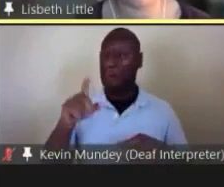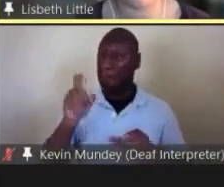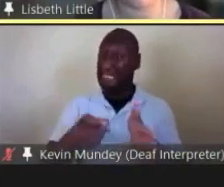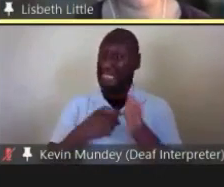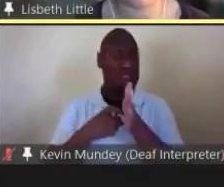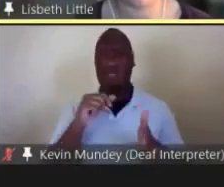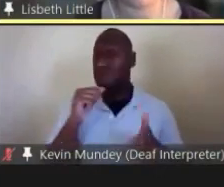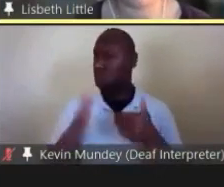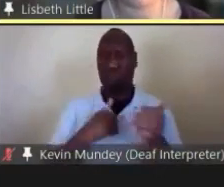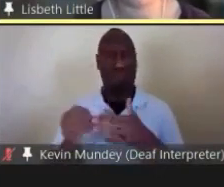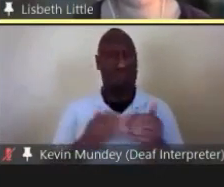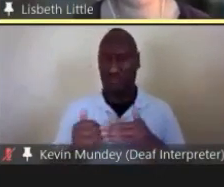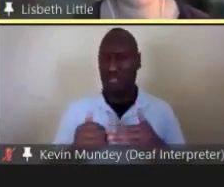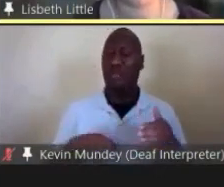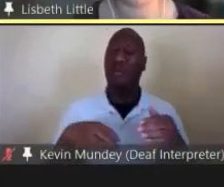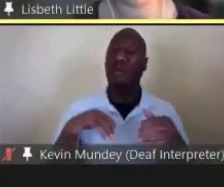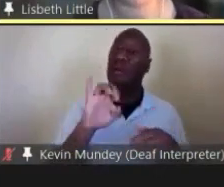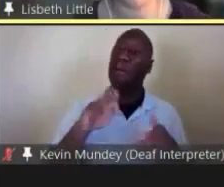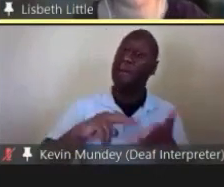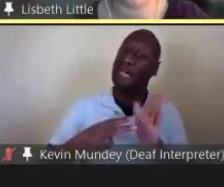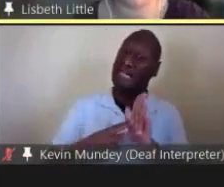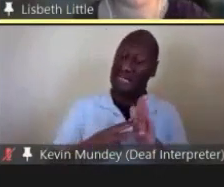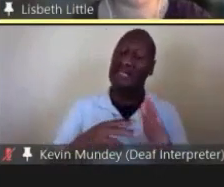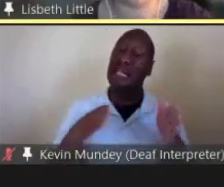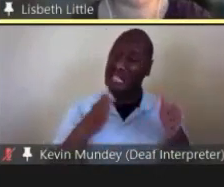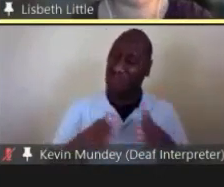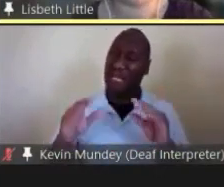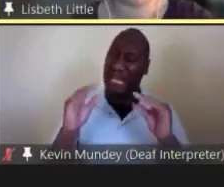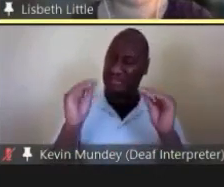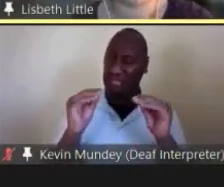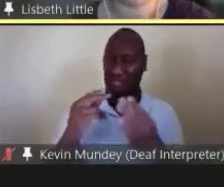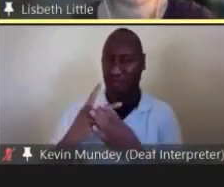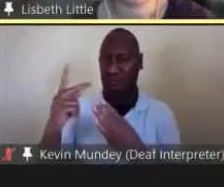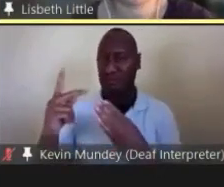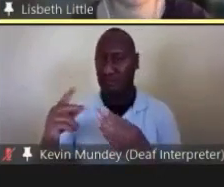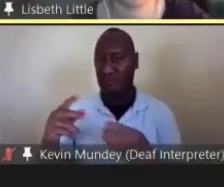programs. The program is currently hybrid.